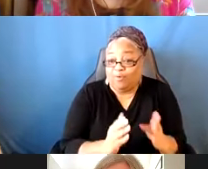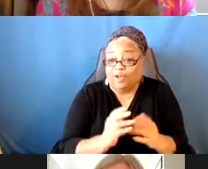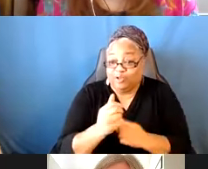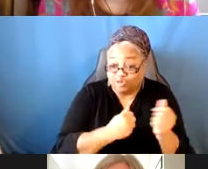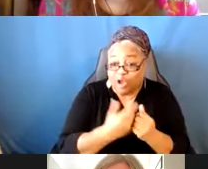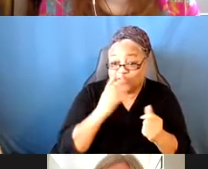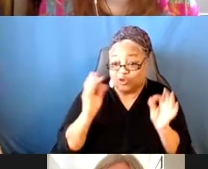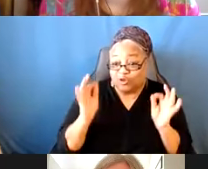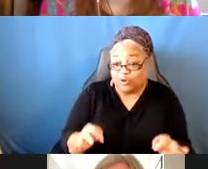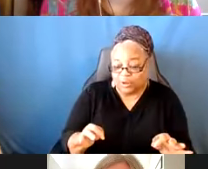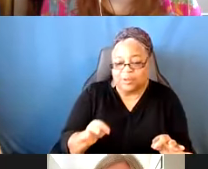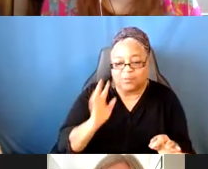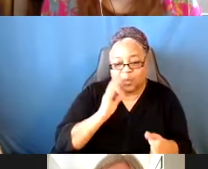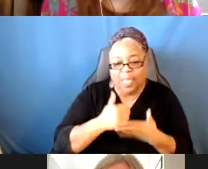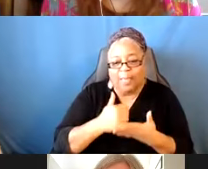certainty.